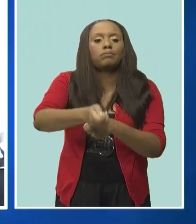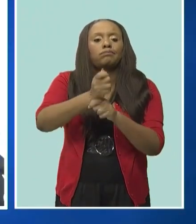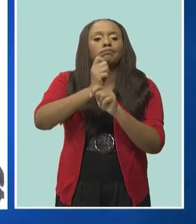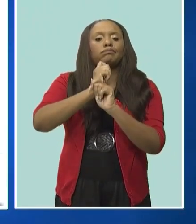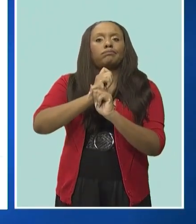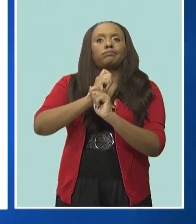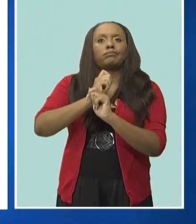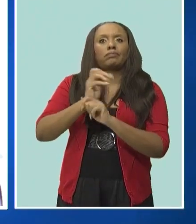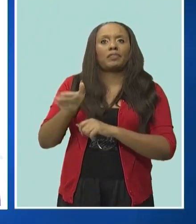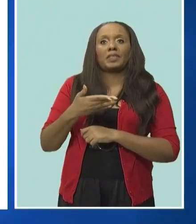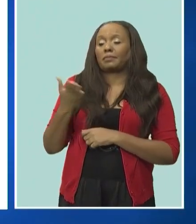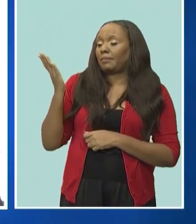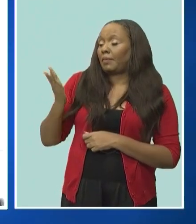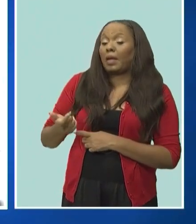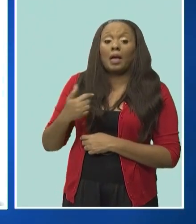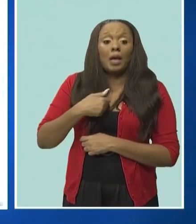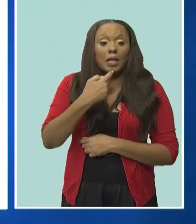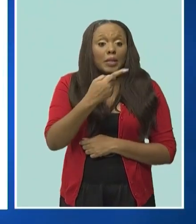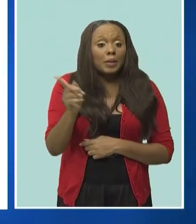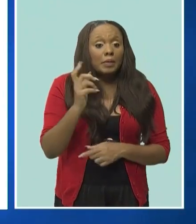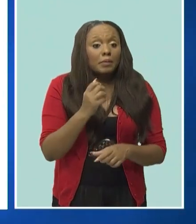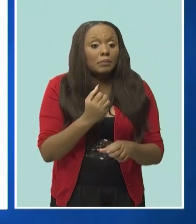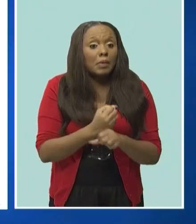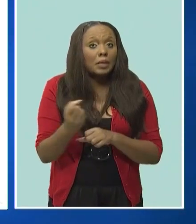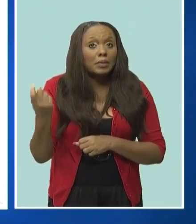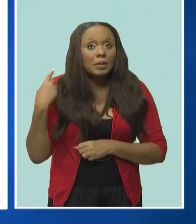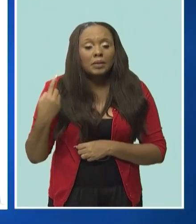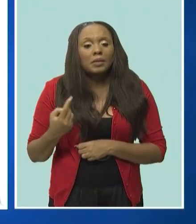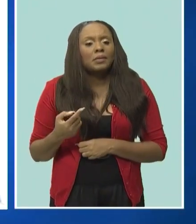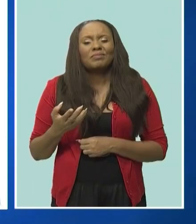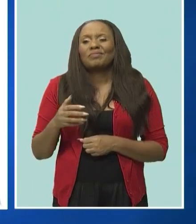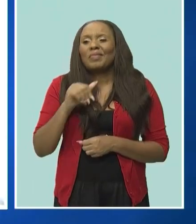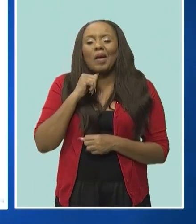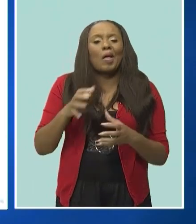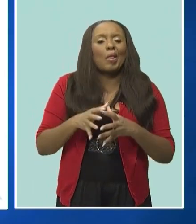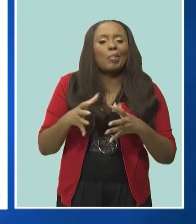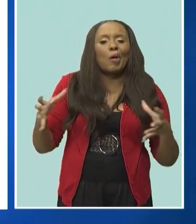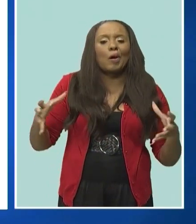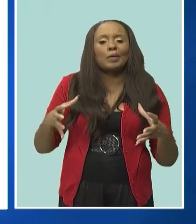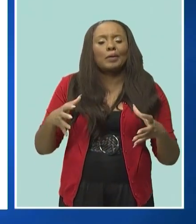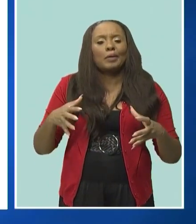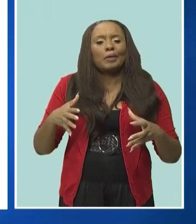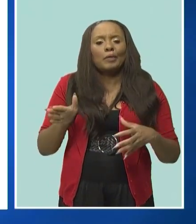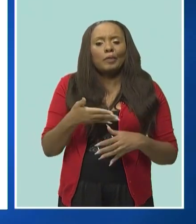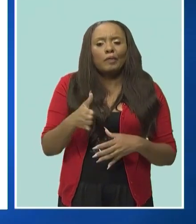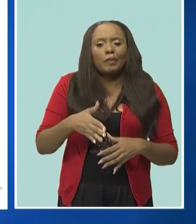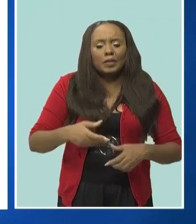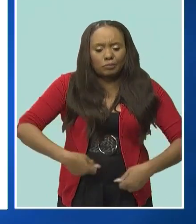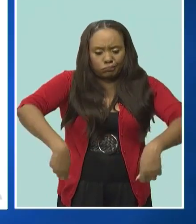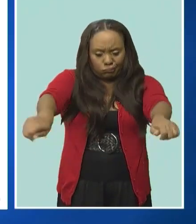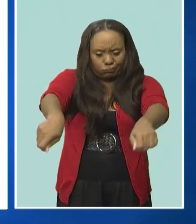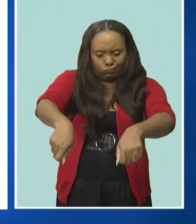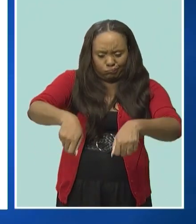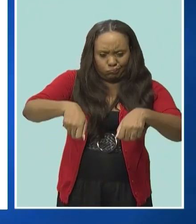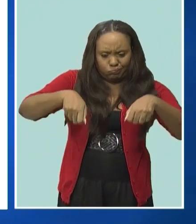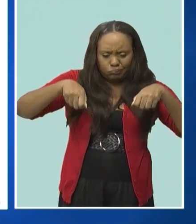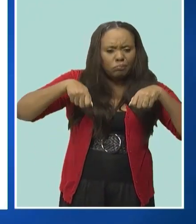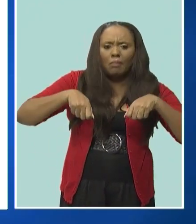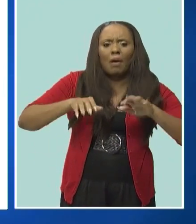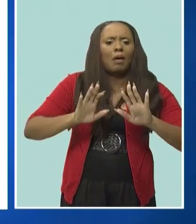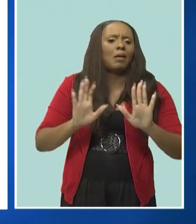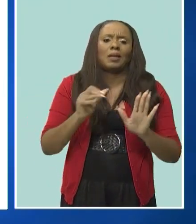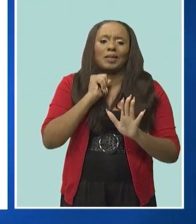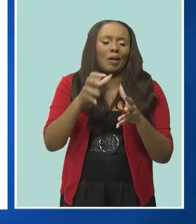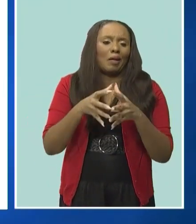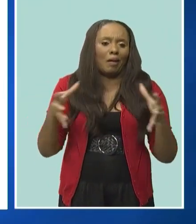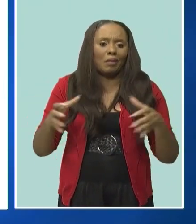said last year, there were a little catches, and it still goes on. After the boats came in for the Christmas